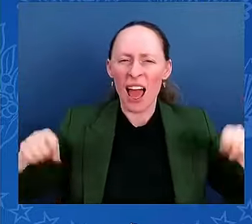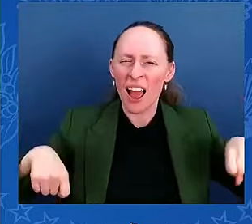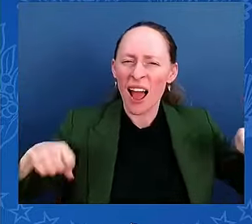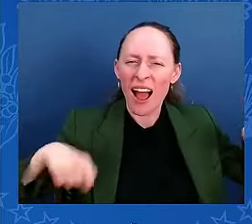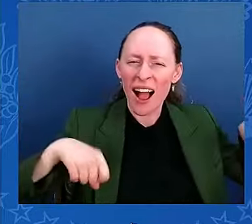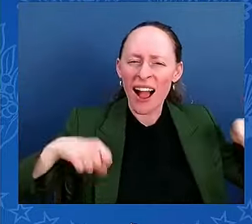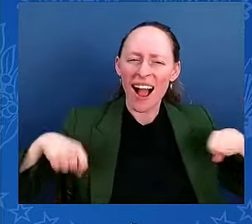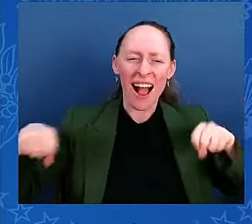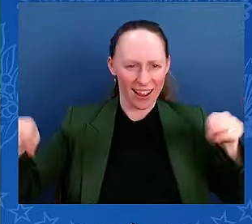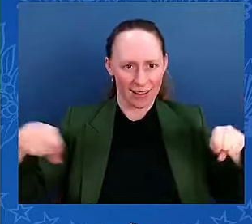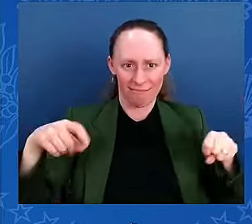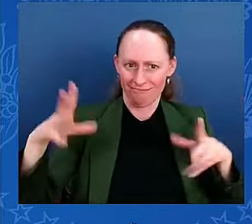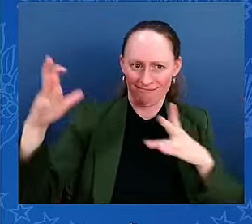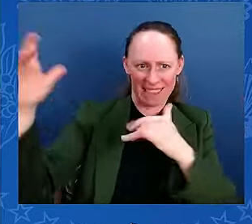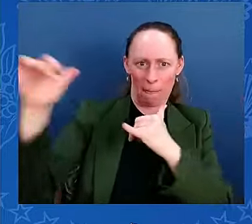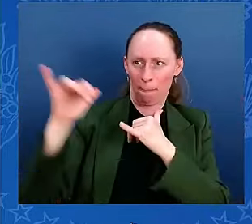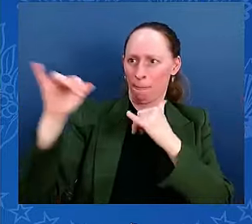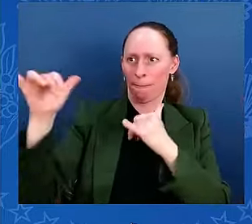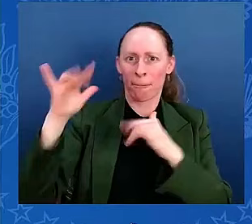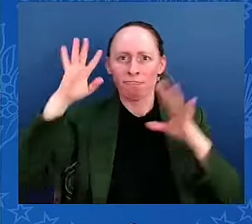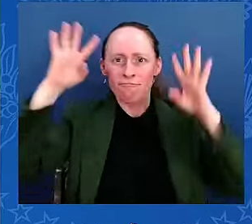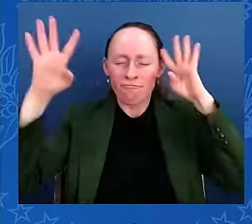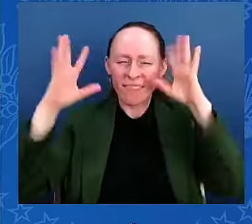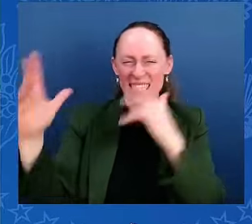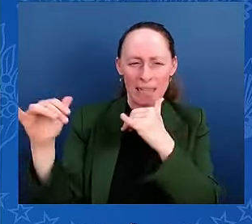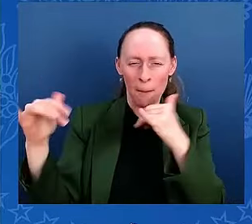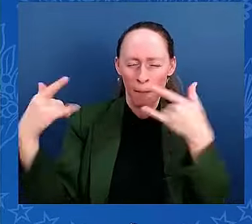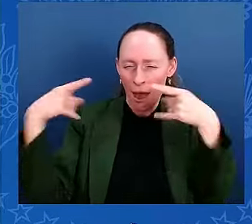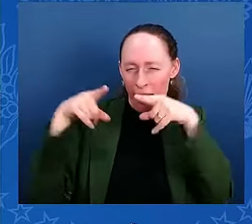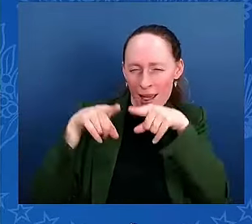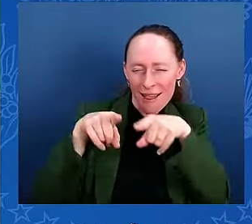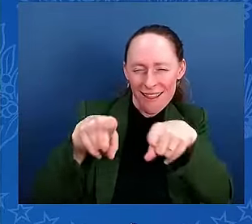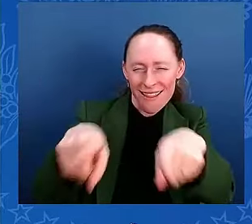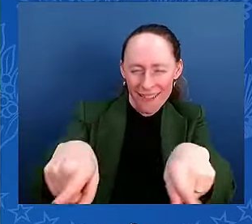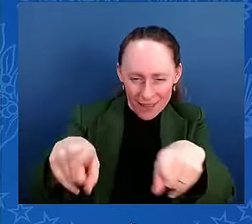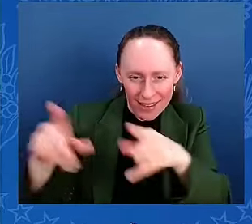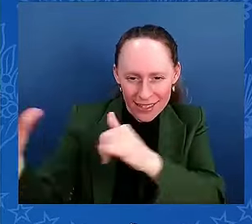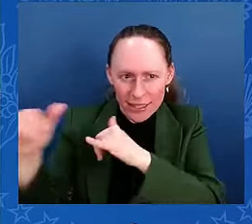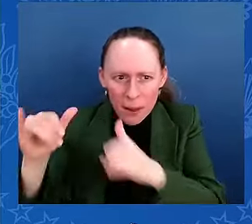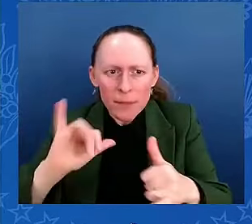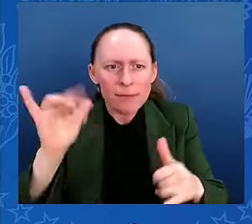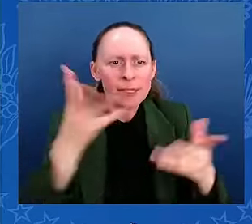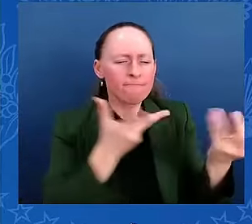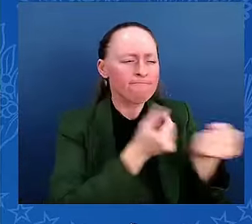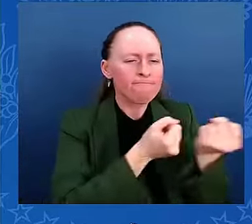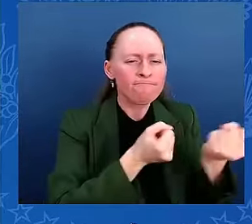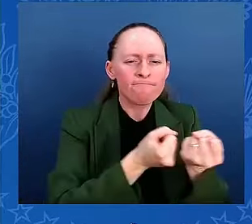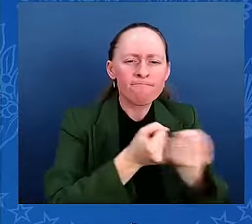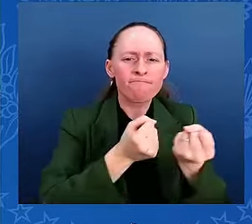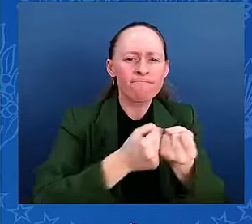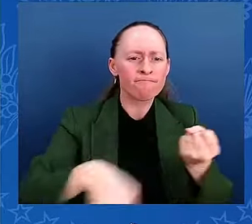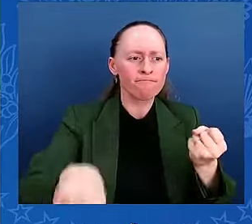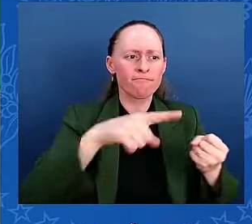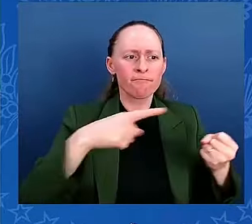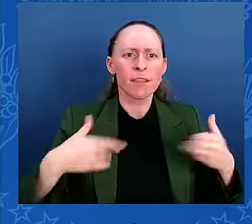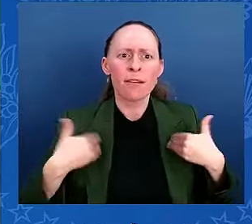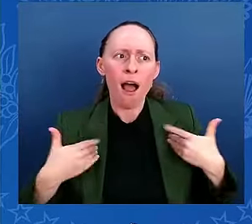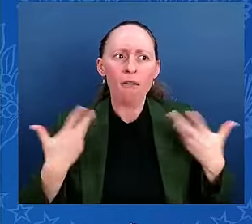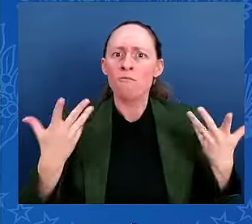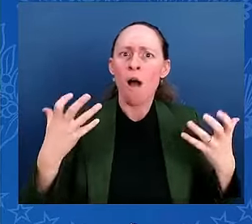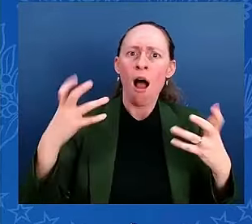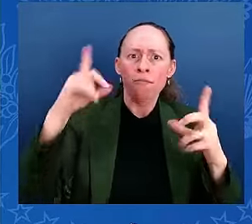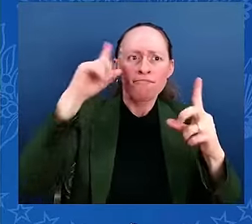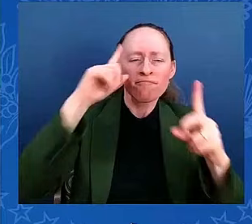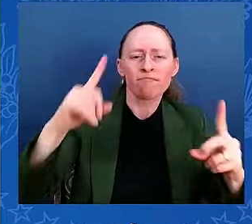Moreover, like our immigrant forefathers, you've inspired people to value the importance of education. I am a product of your example, and